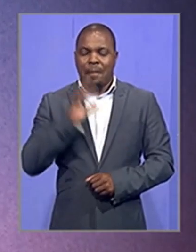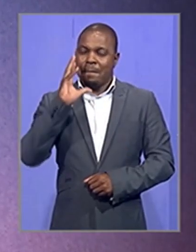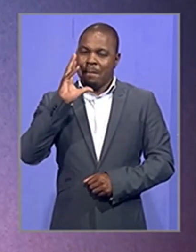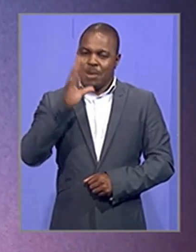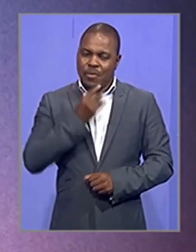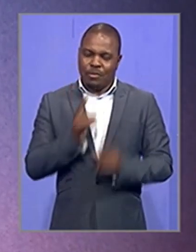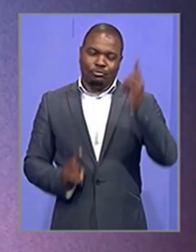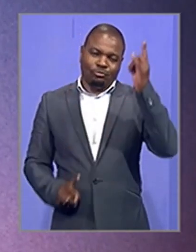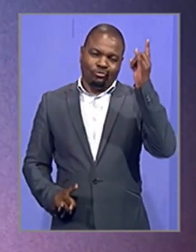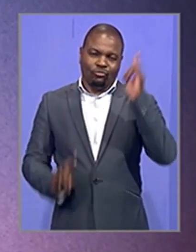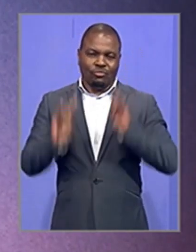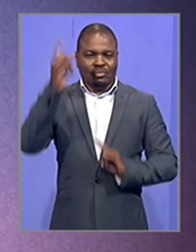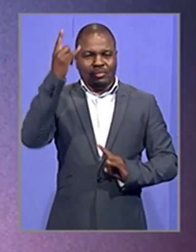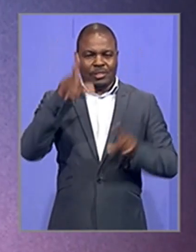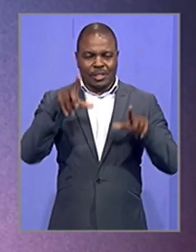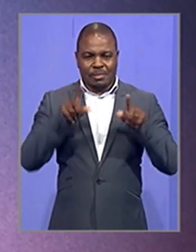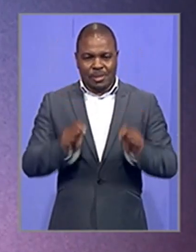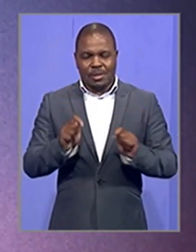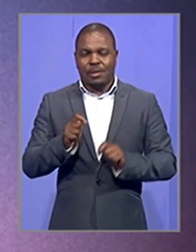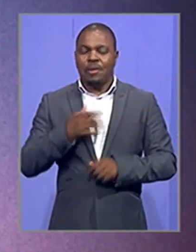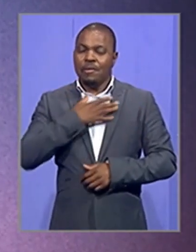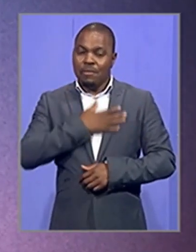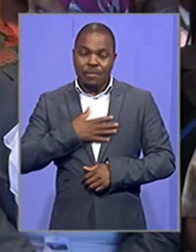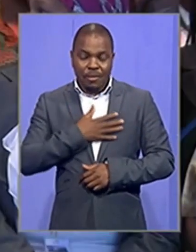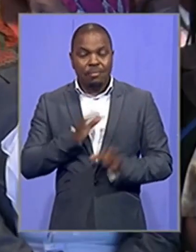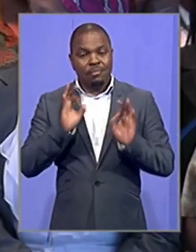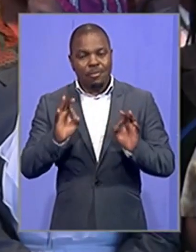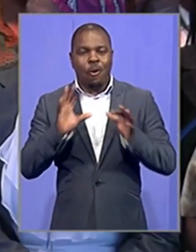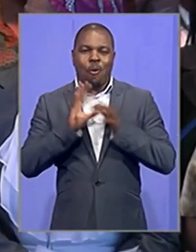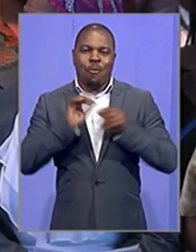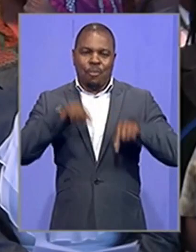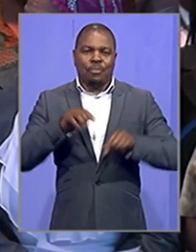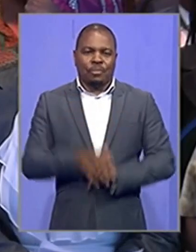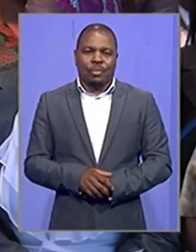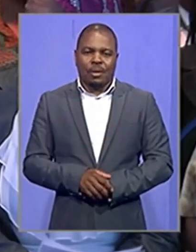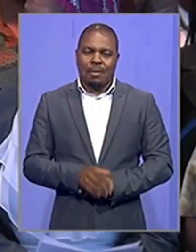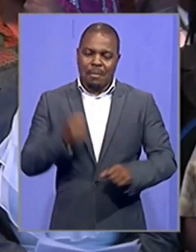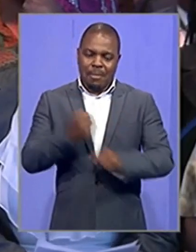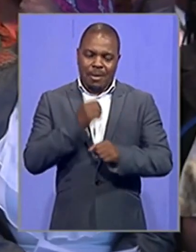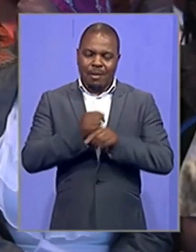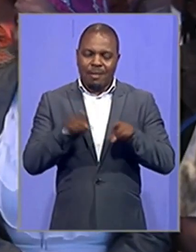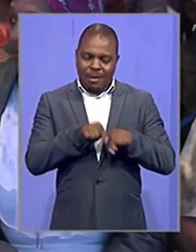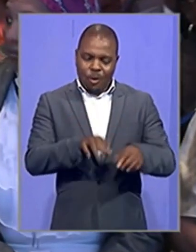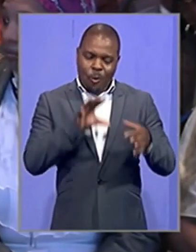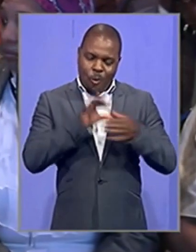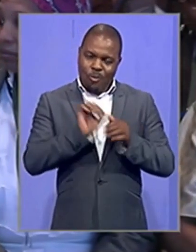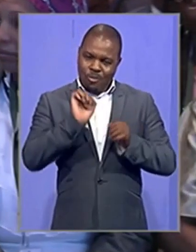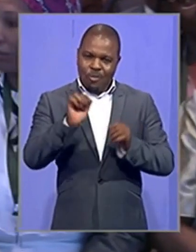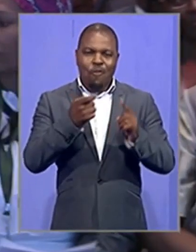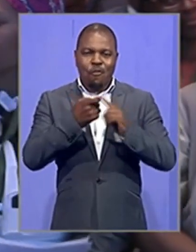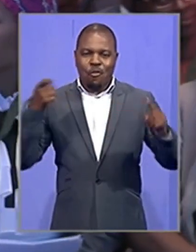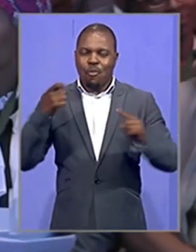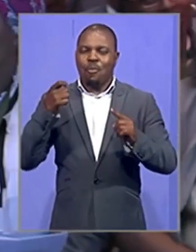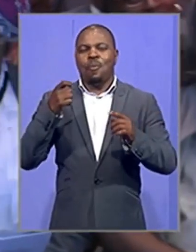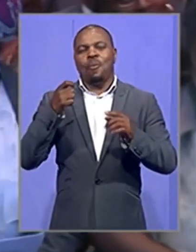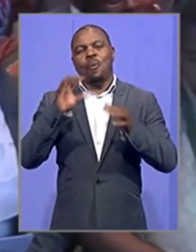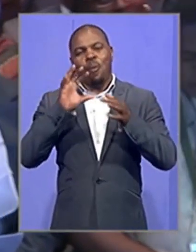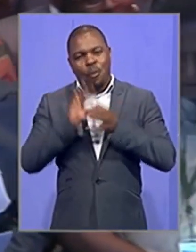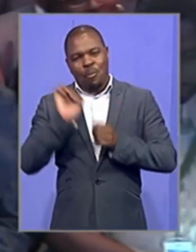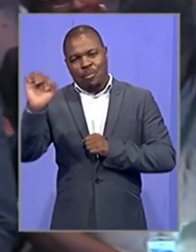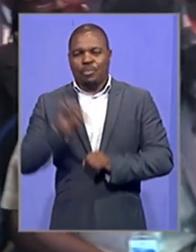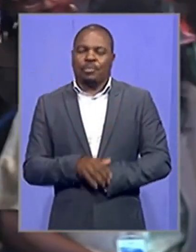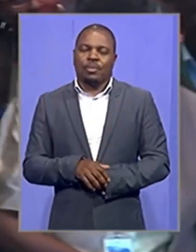Please feel at home. Make this your home away from home. As this is the